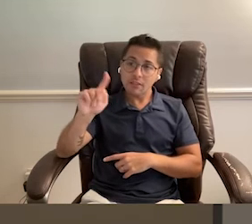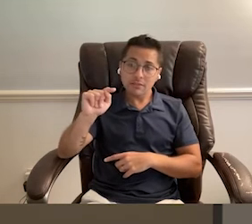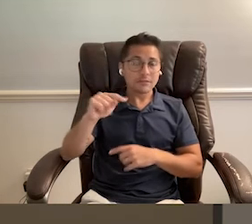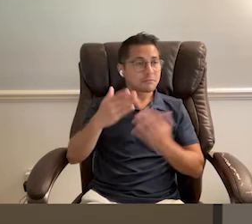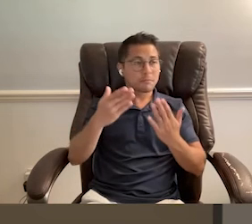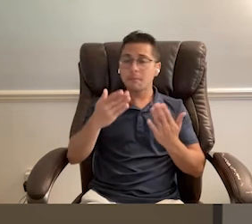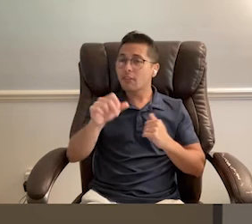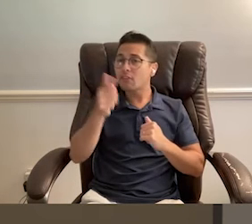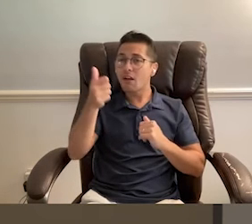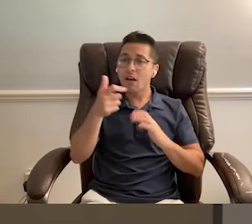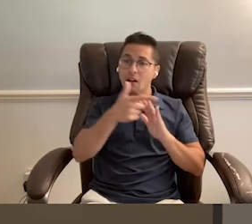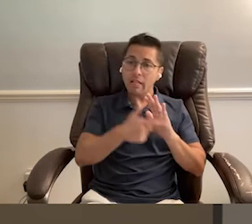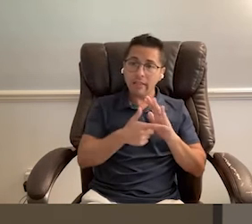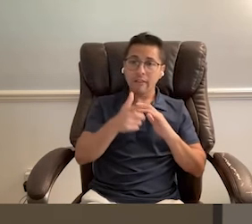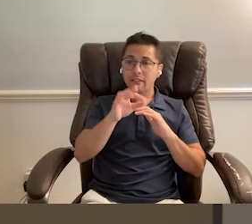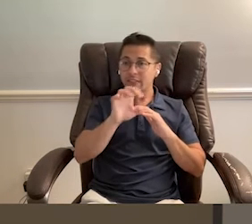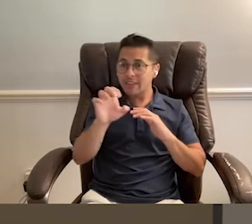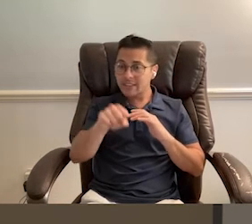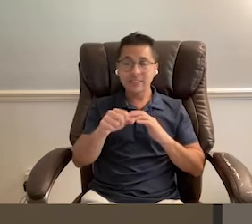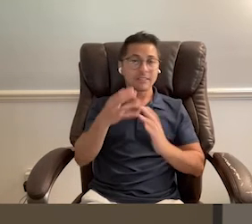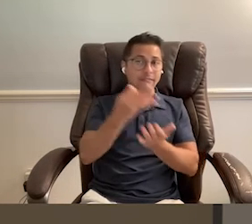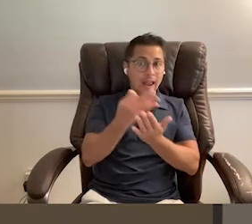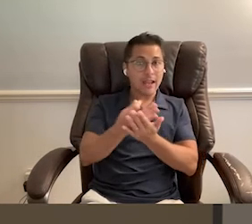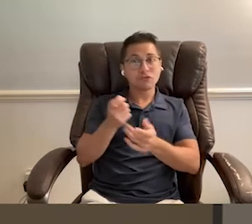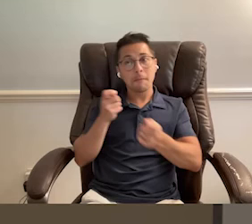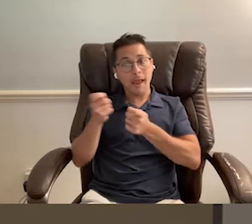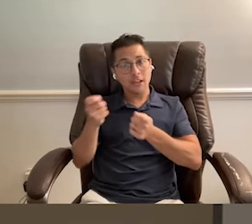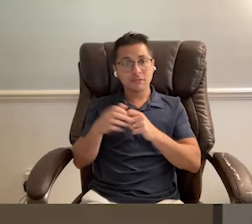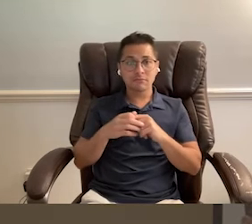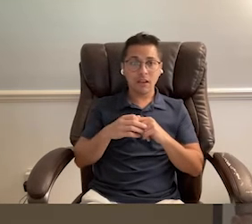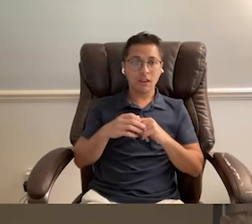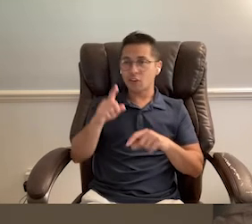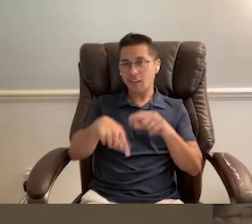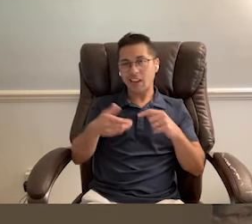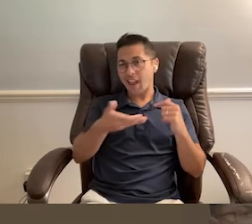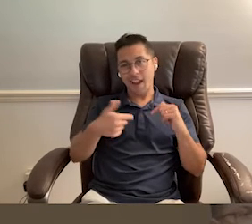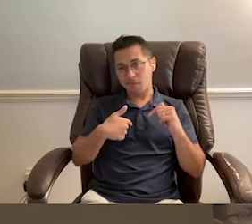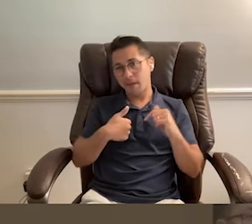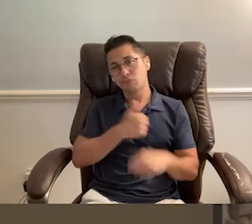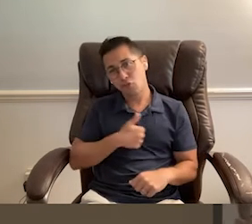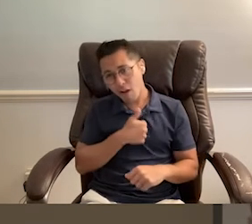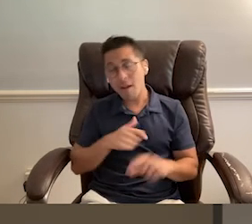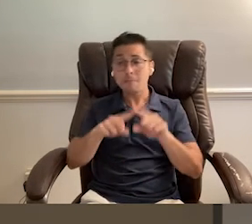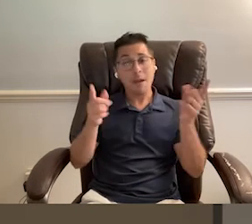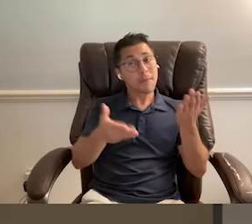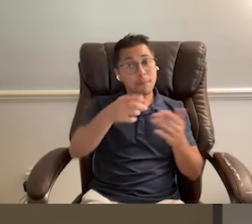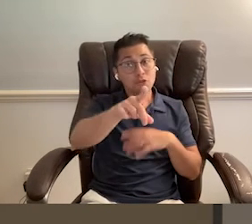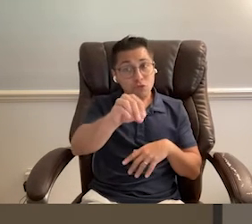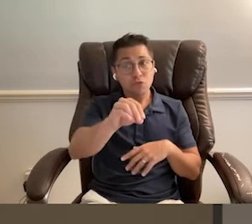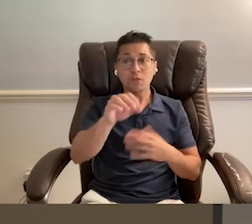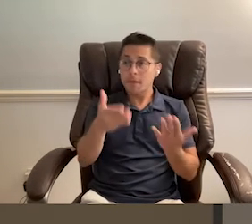qualifying. Financial management. I'm not a financial advisor, you can't hire me, I'm sorry. But maybe you do. Maybe you're saying, okay, this person's gonna